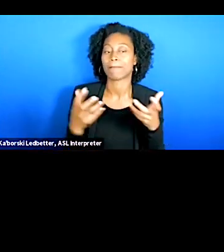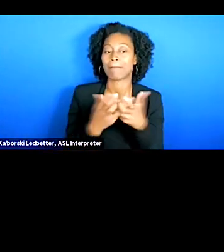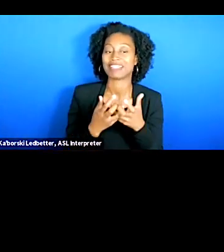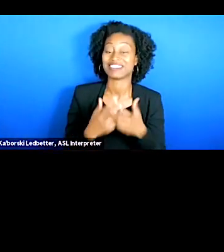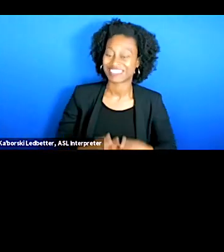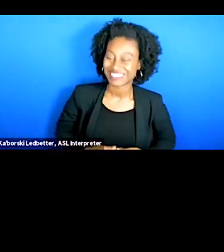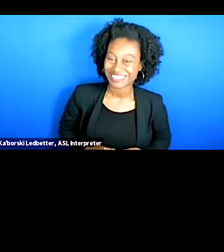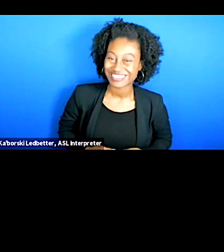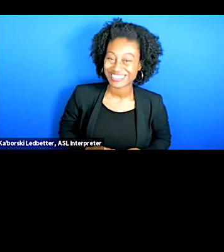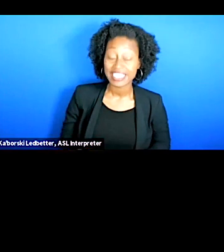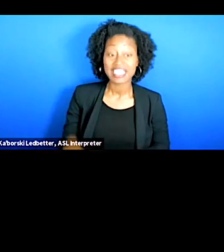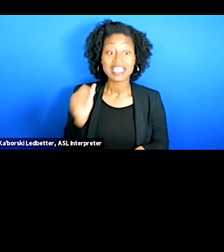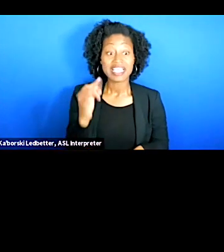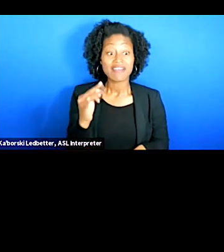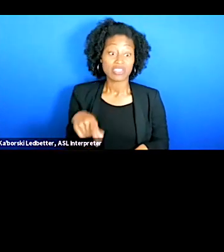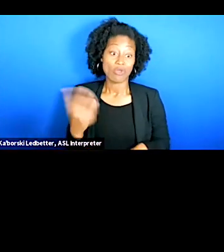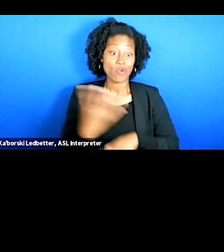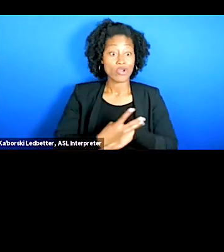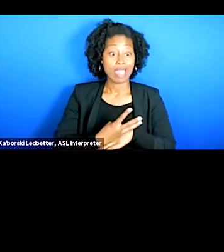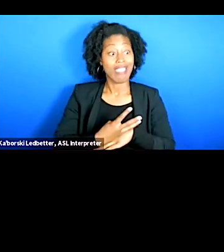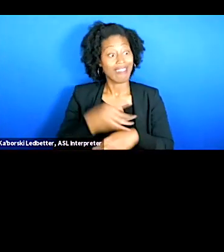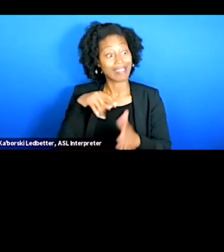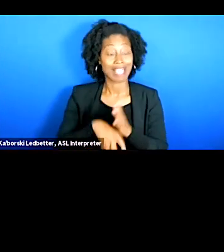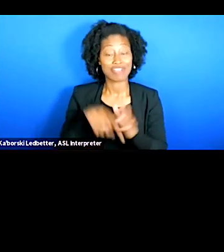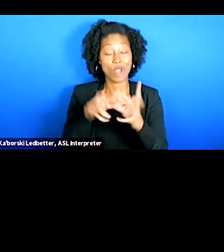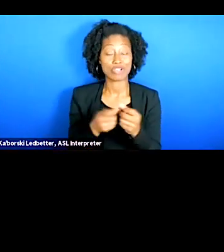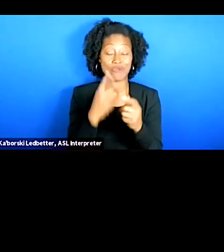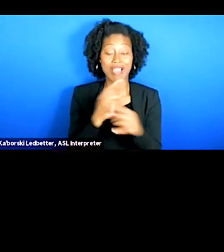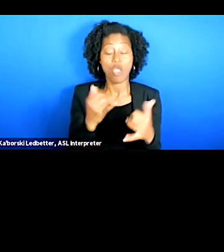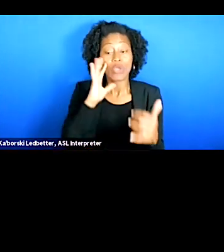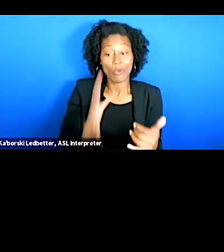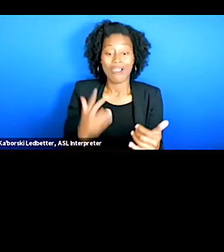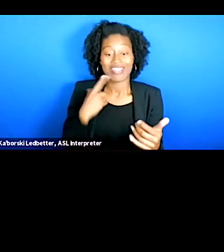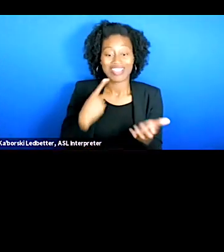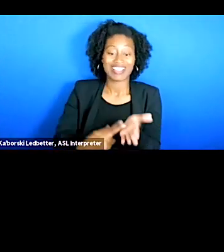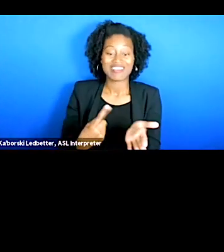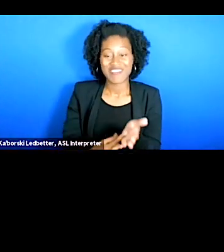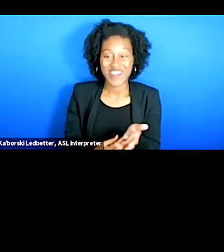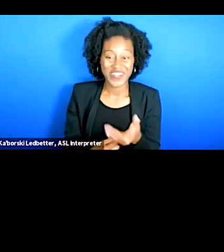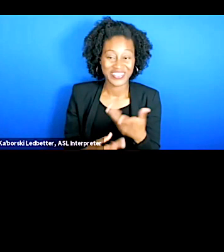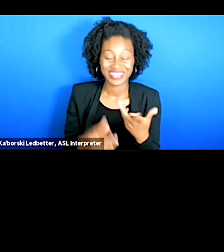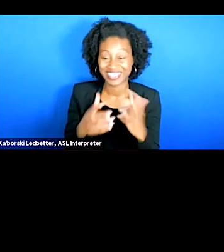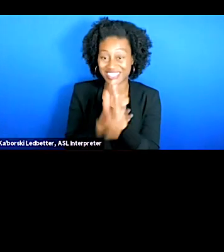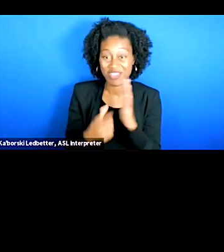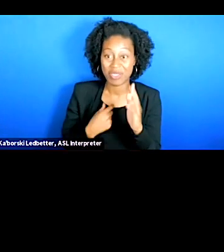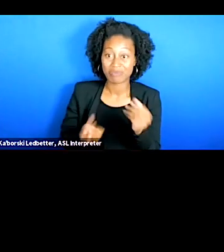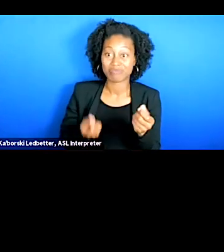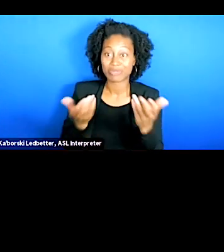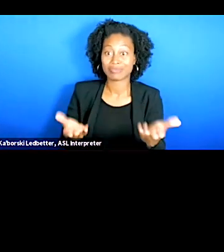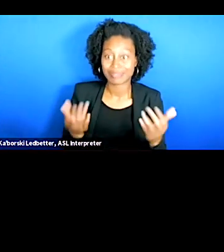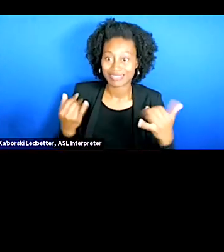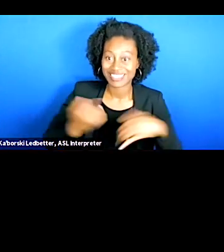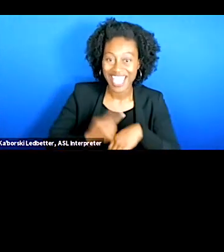So if this webinar were a 4-day intensive workshop, at this point, we would move on to talk about using the skills we presented today to develop